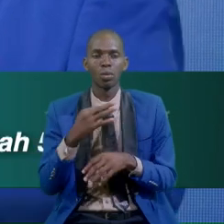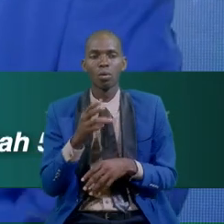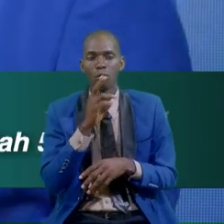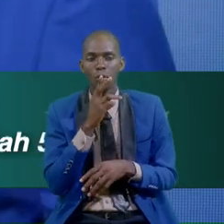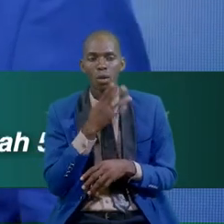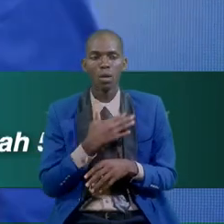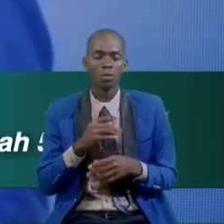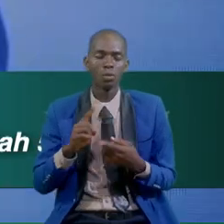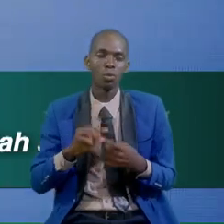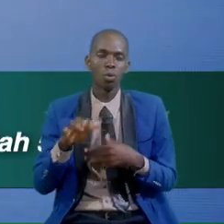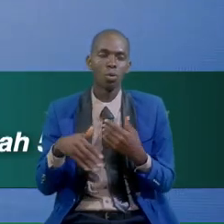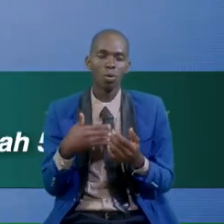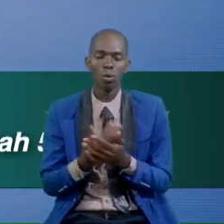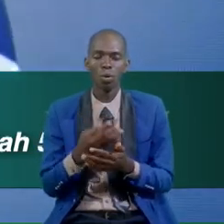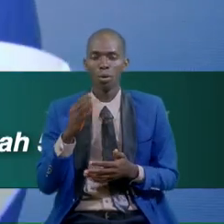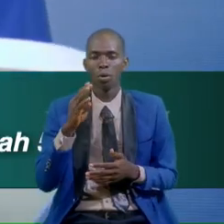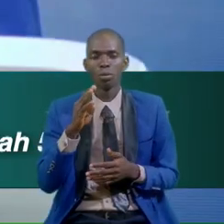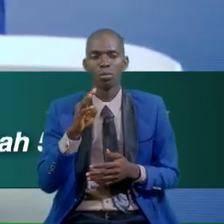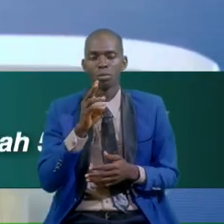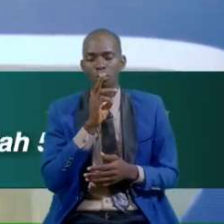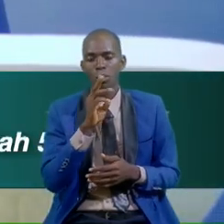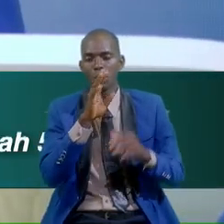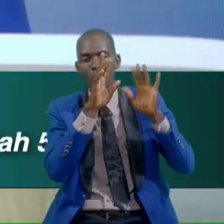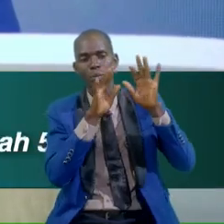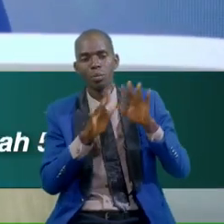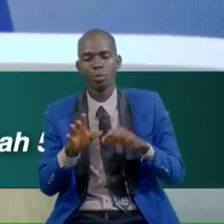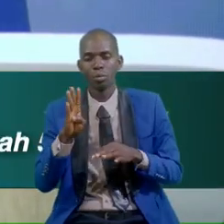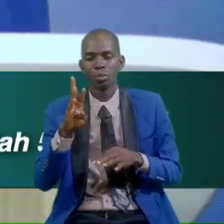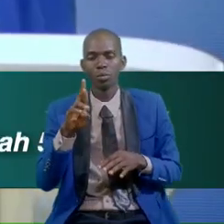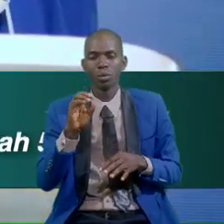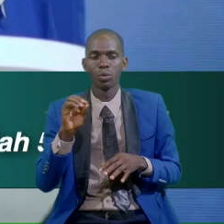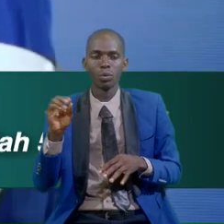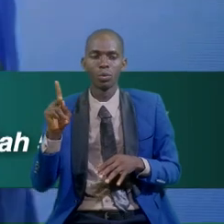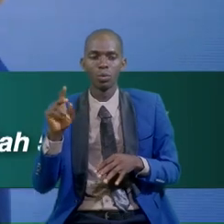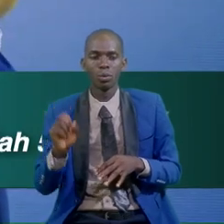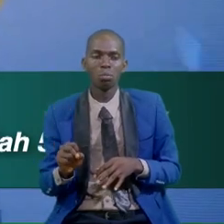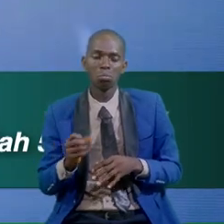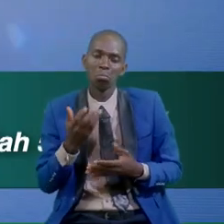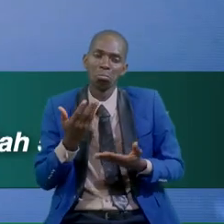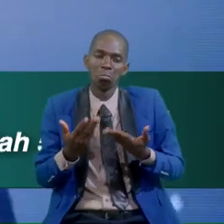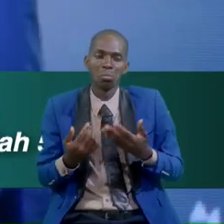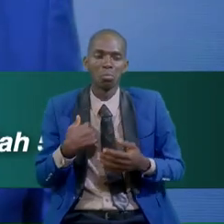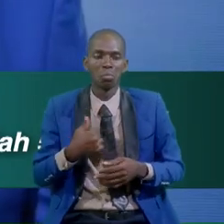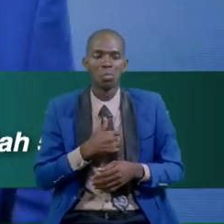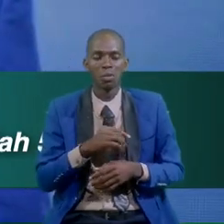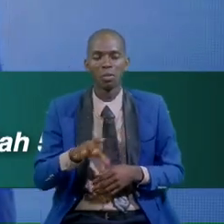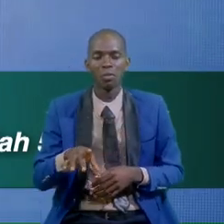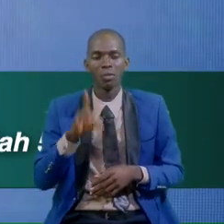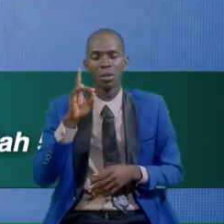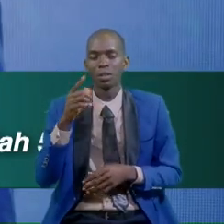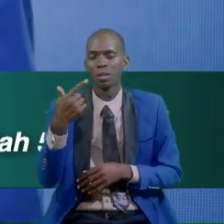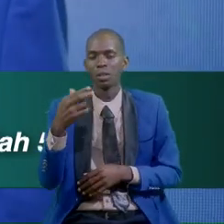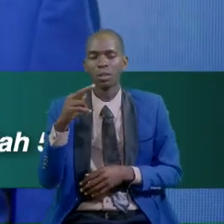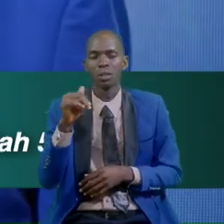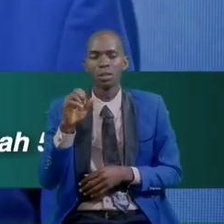peradventure we may find grass to save the horses and